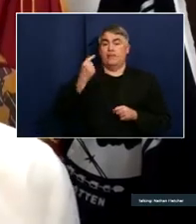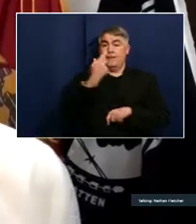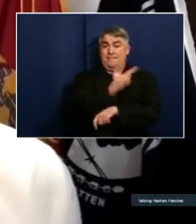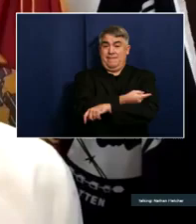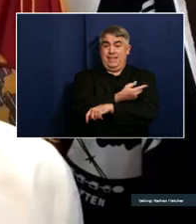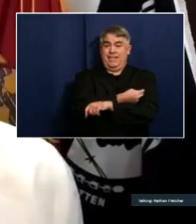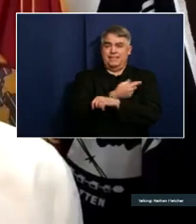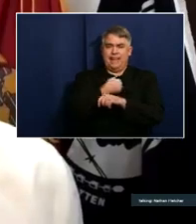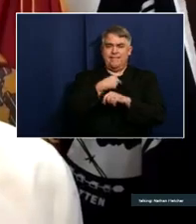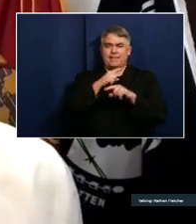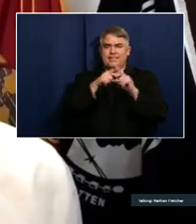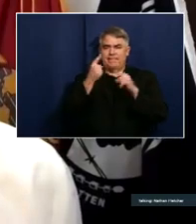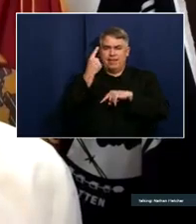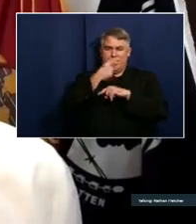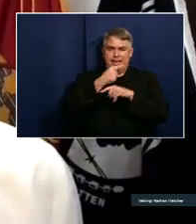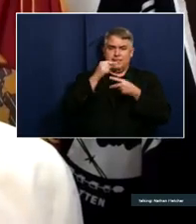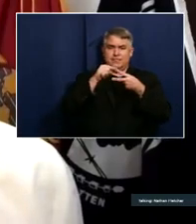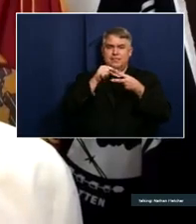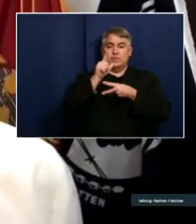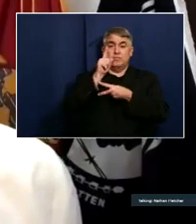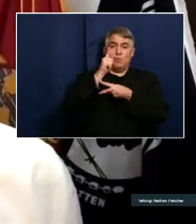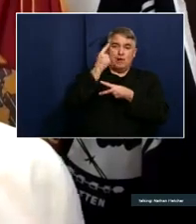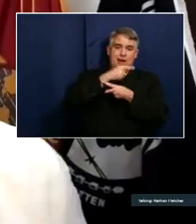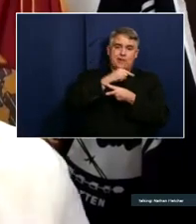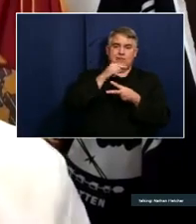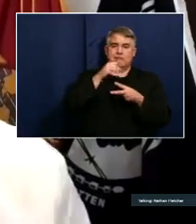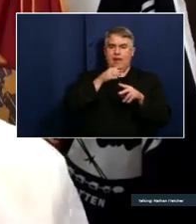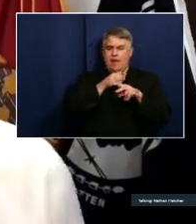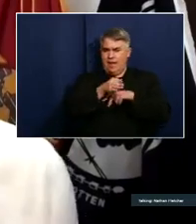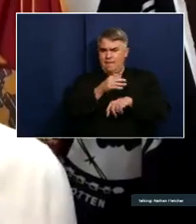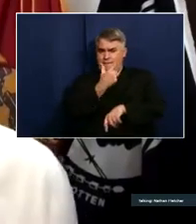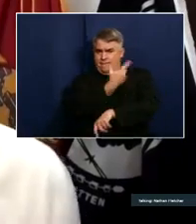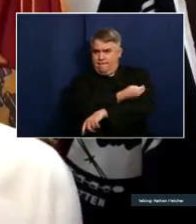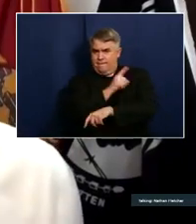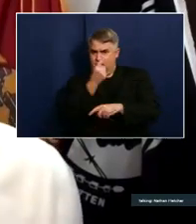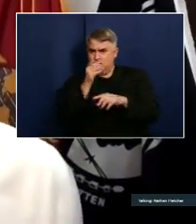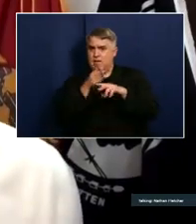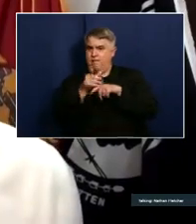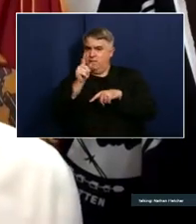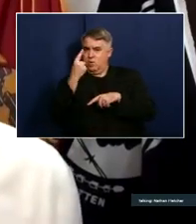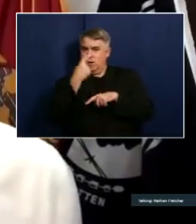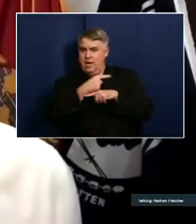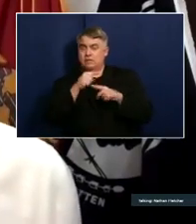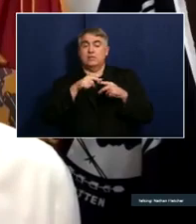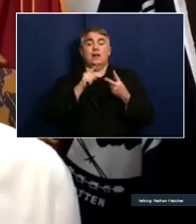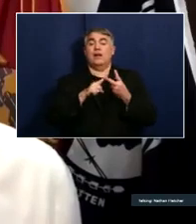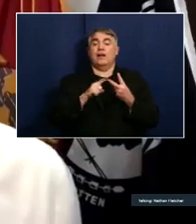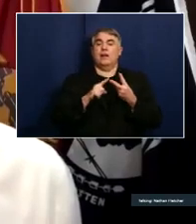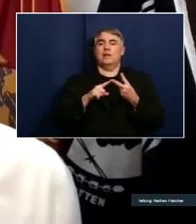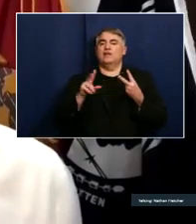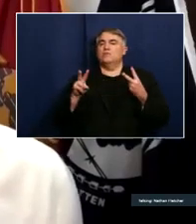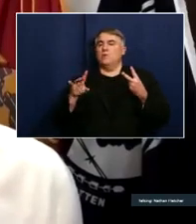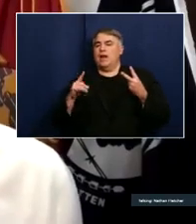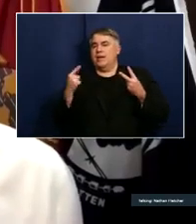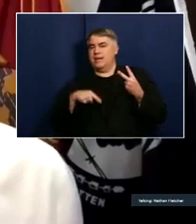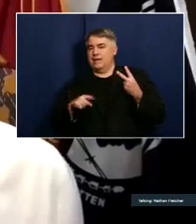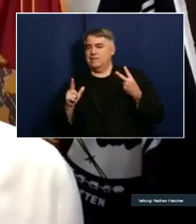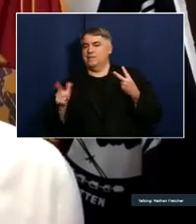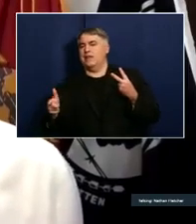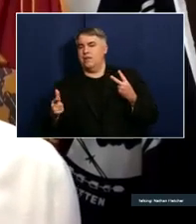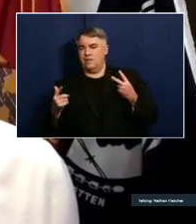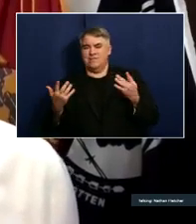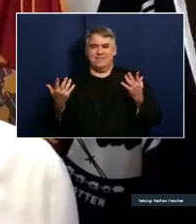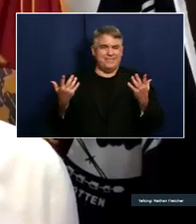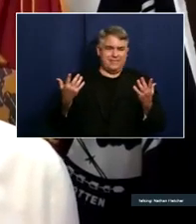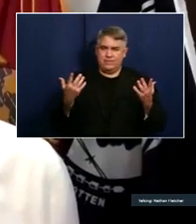days after, but they will reach out and contact you or give you information when you get your vaccine for how to schedule your second one.